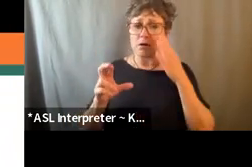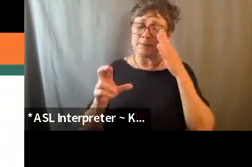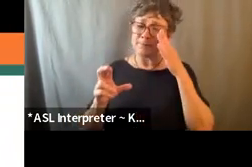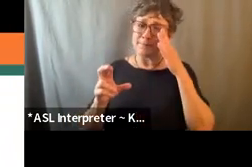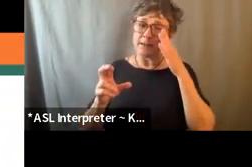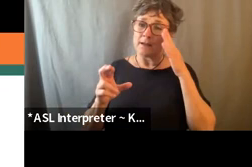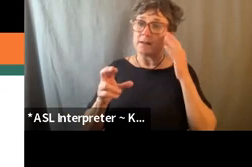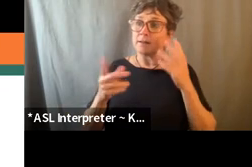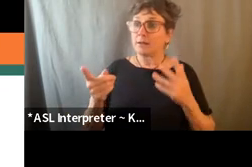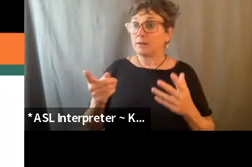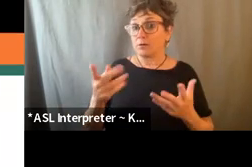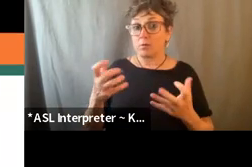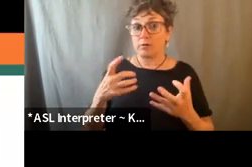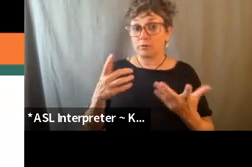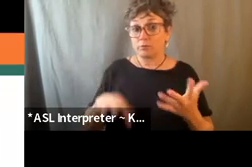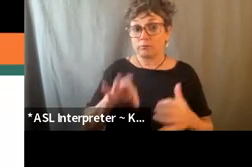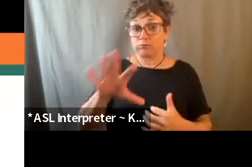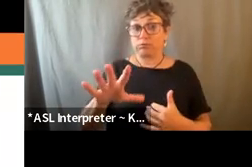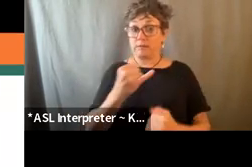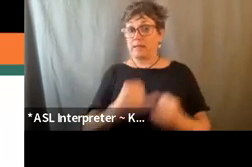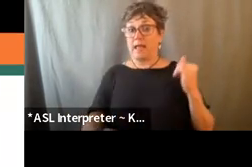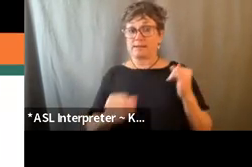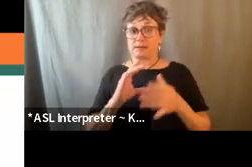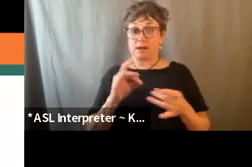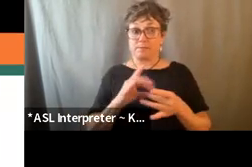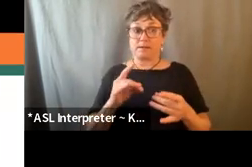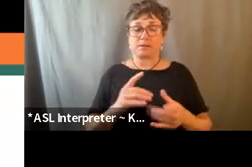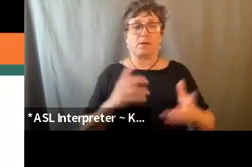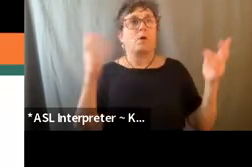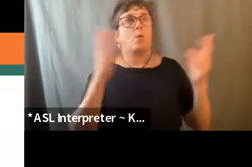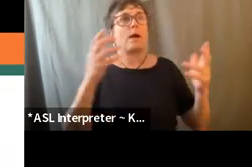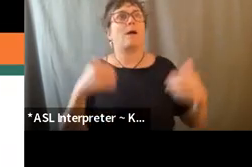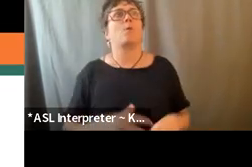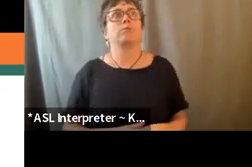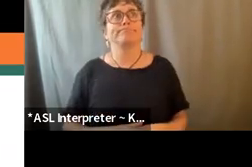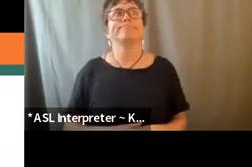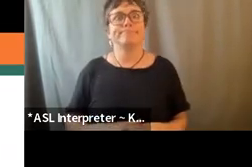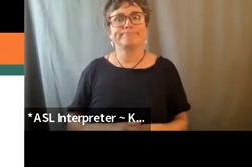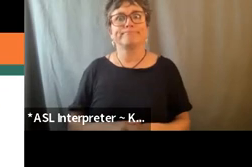of leave the group with? Boy, that's a big question.